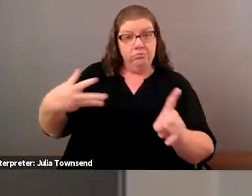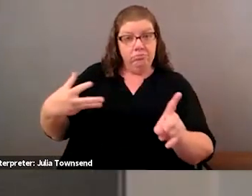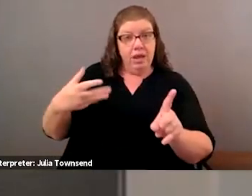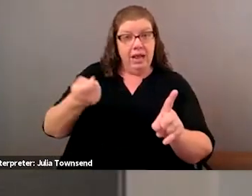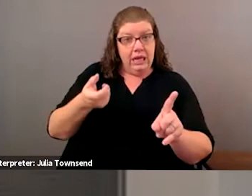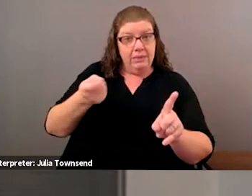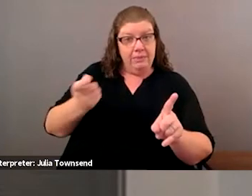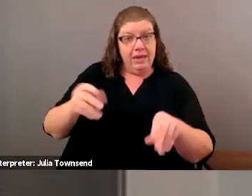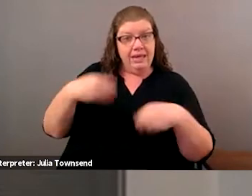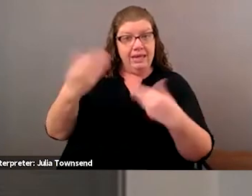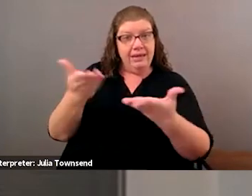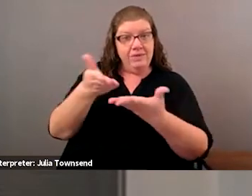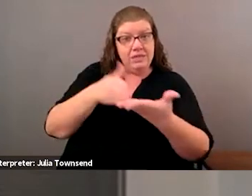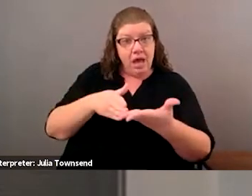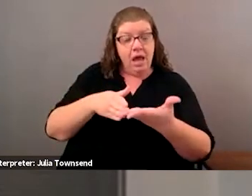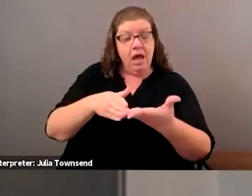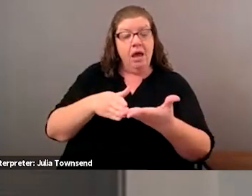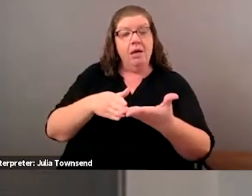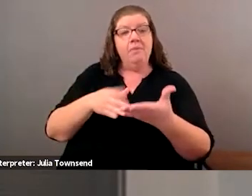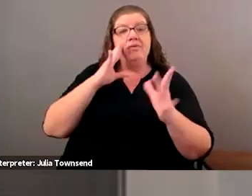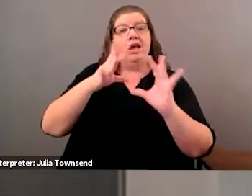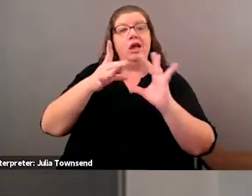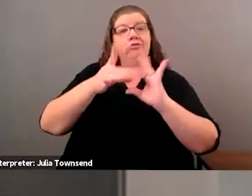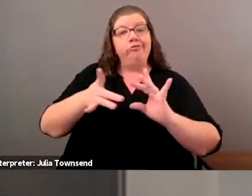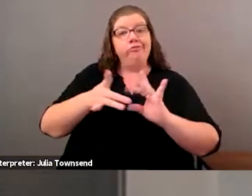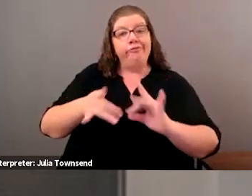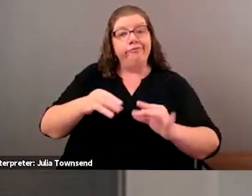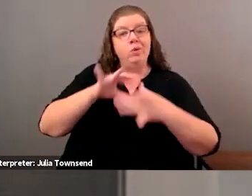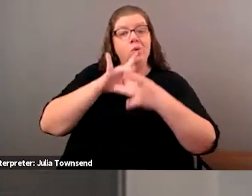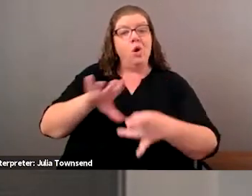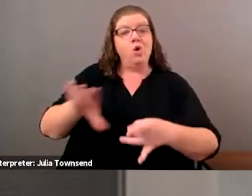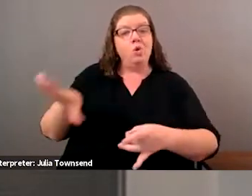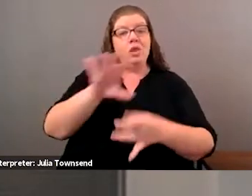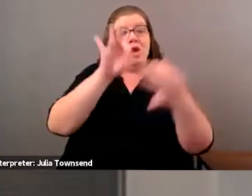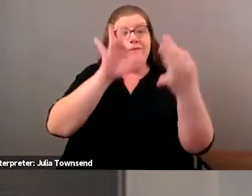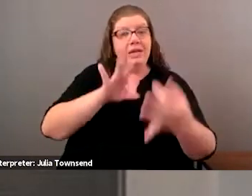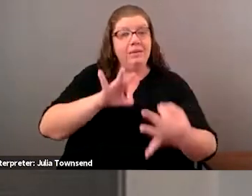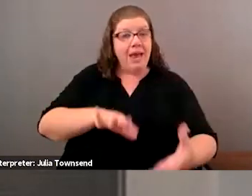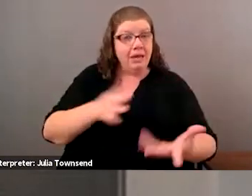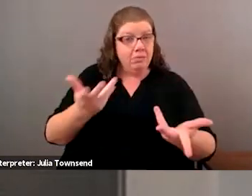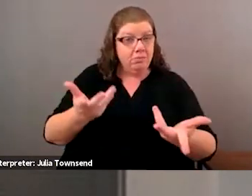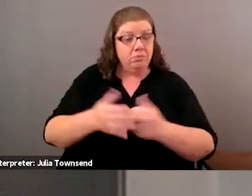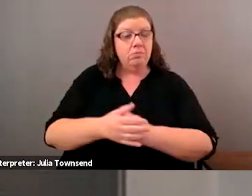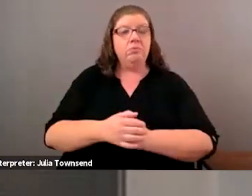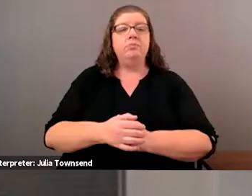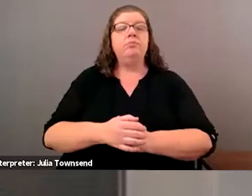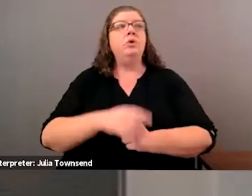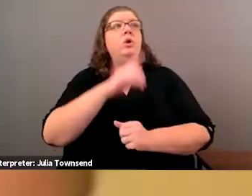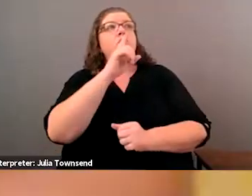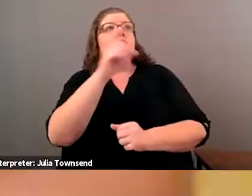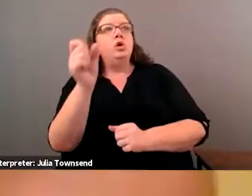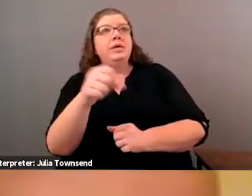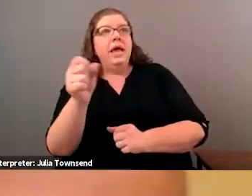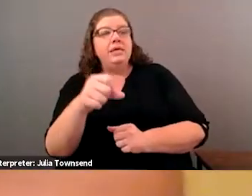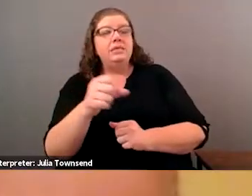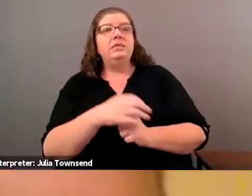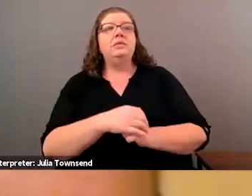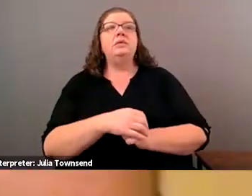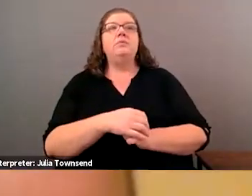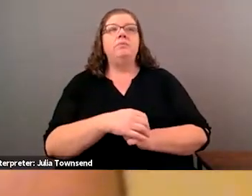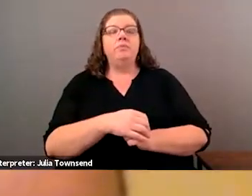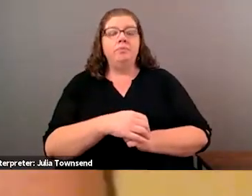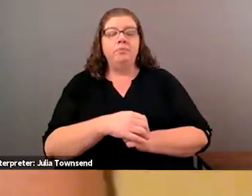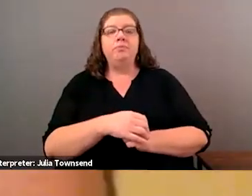give some of the, maybe some anecdotes about feedback, please. Sure, yes. So